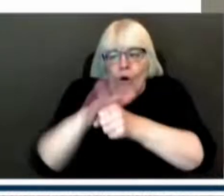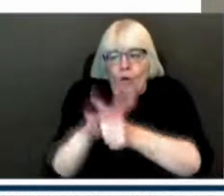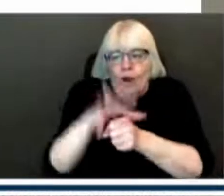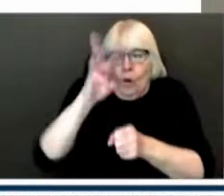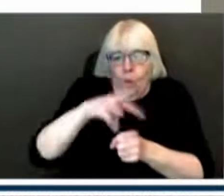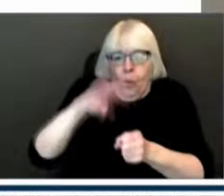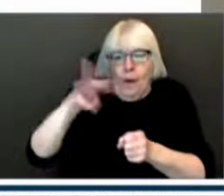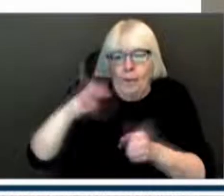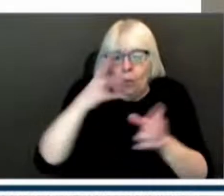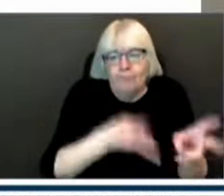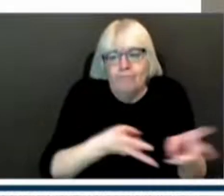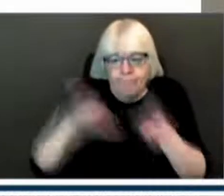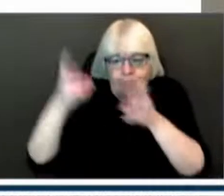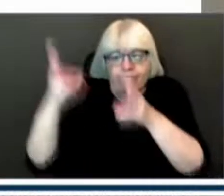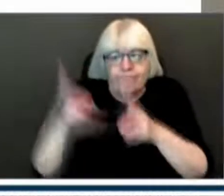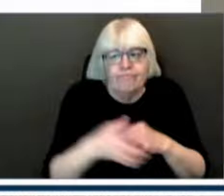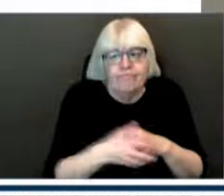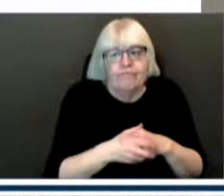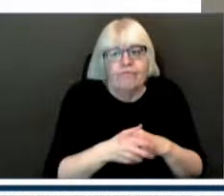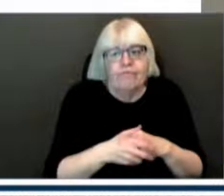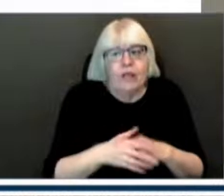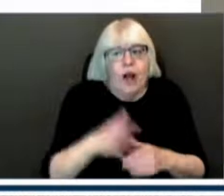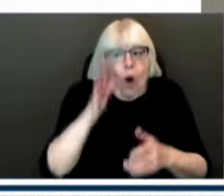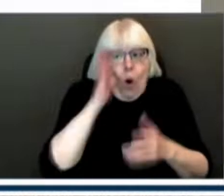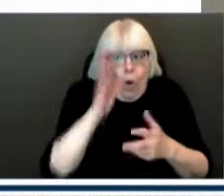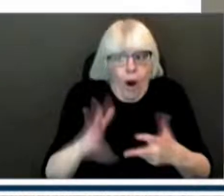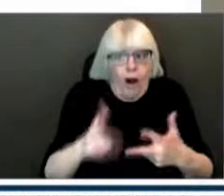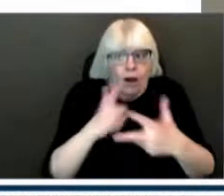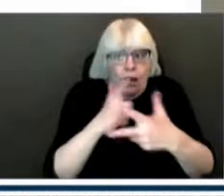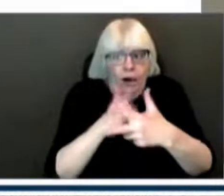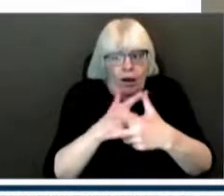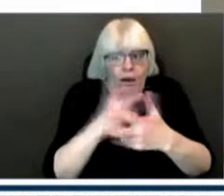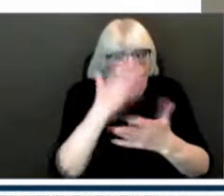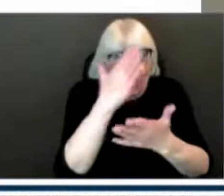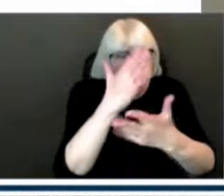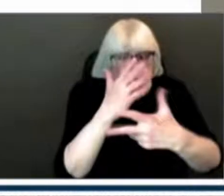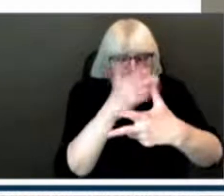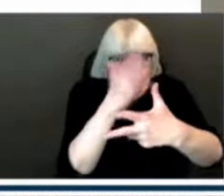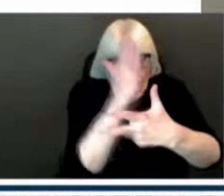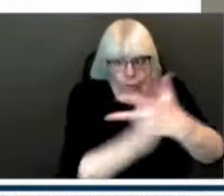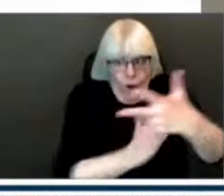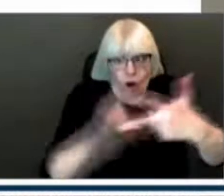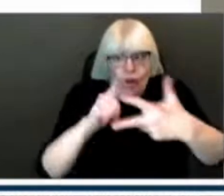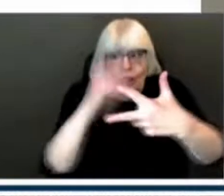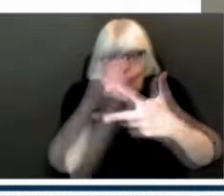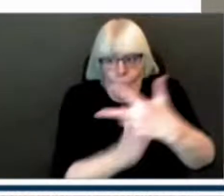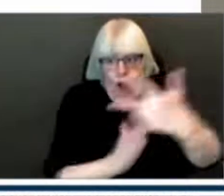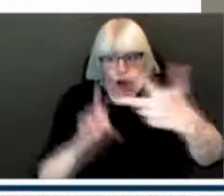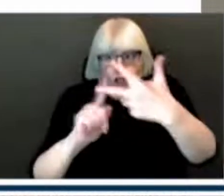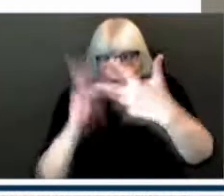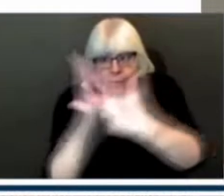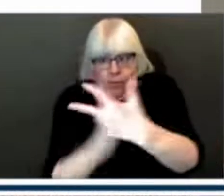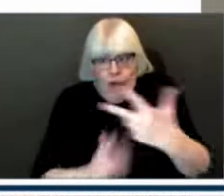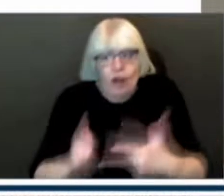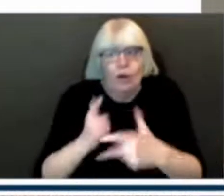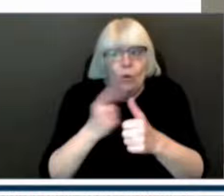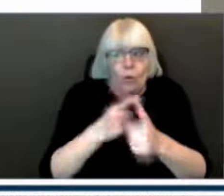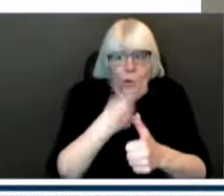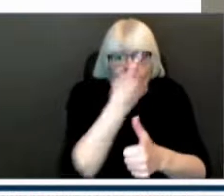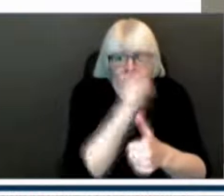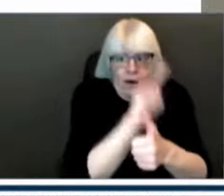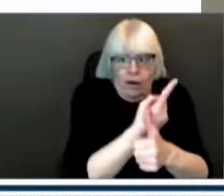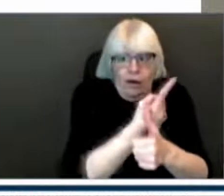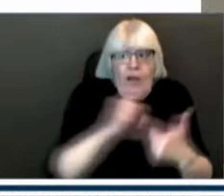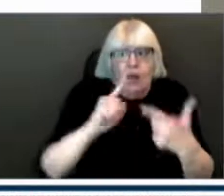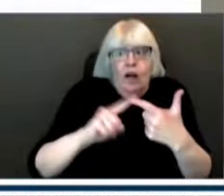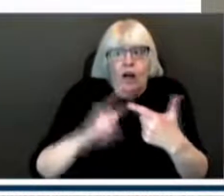month. This will give us time to monitor how things are going and make adjustments if necessary. At a high level,